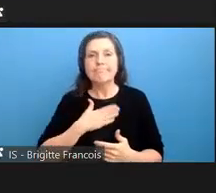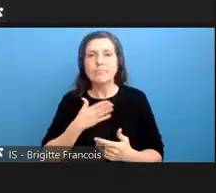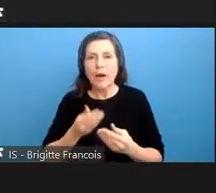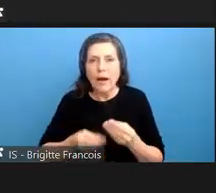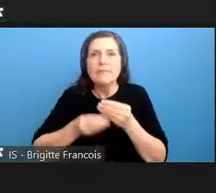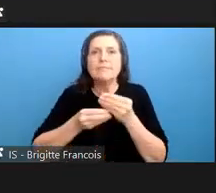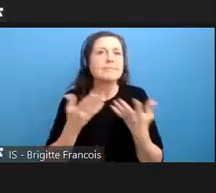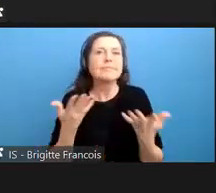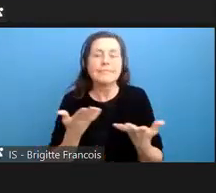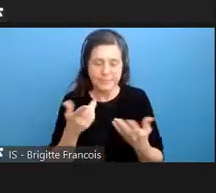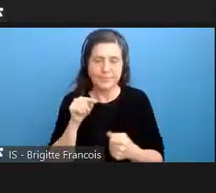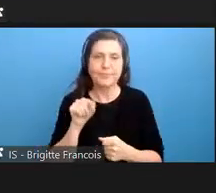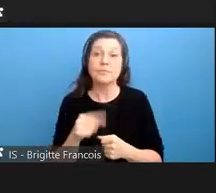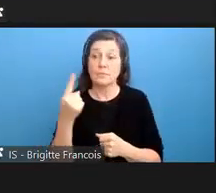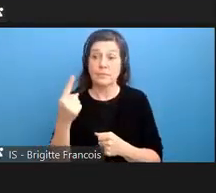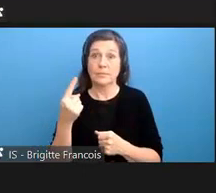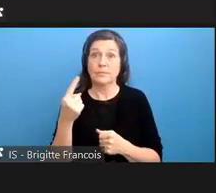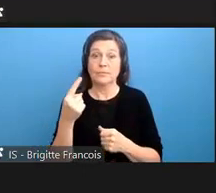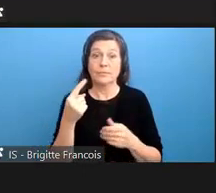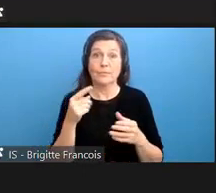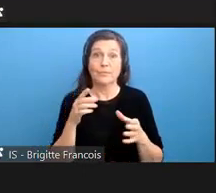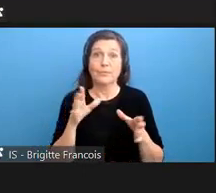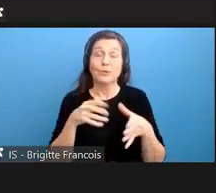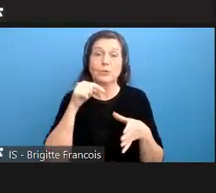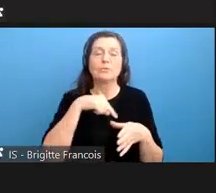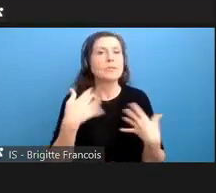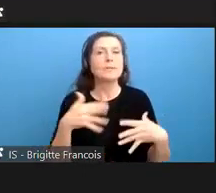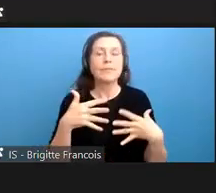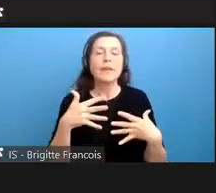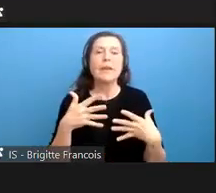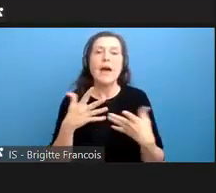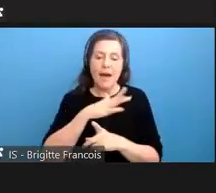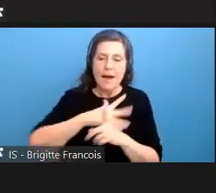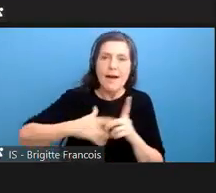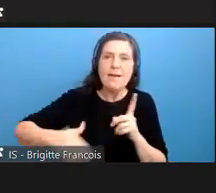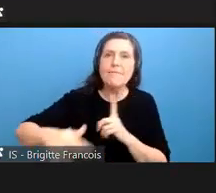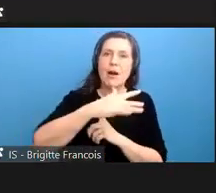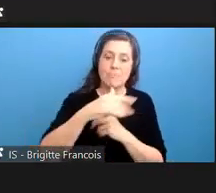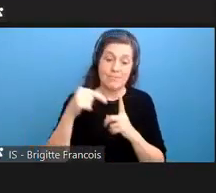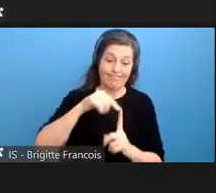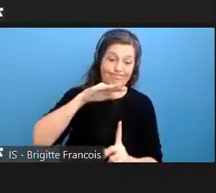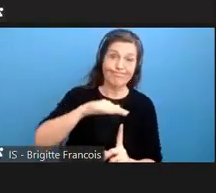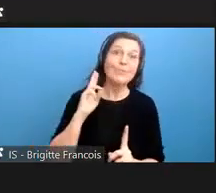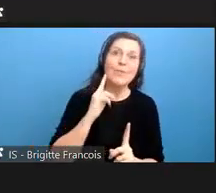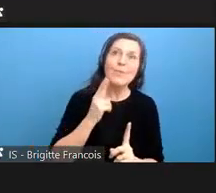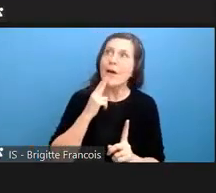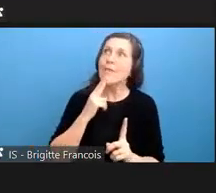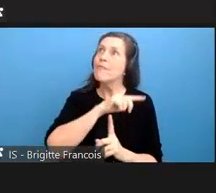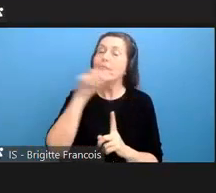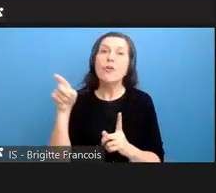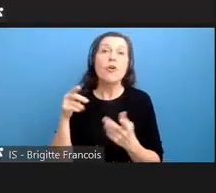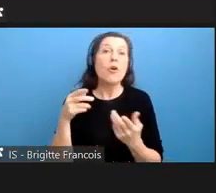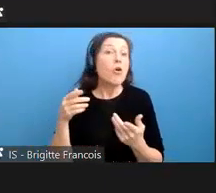that one of the group said that the rich language environment that we've been talking about is beneficial for all children,